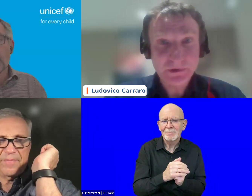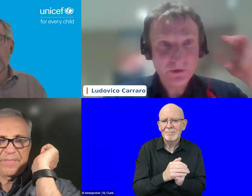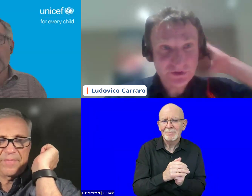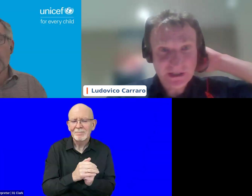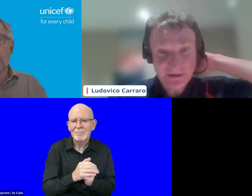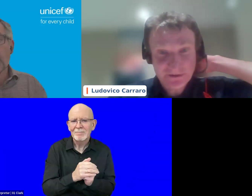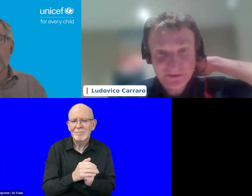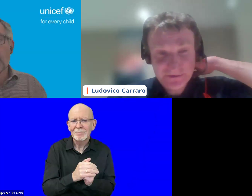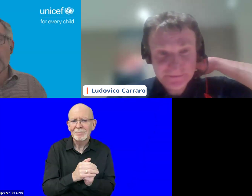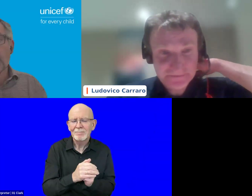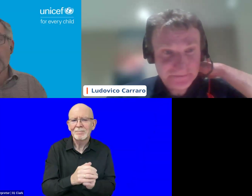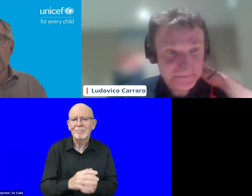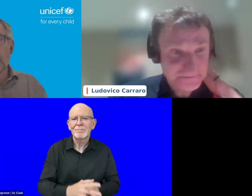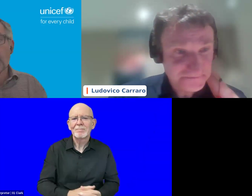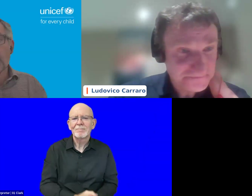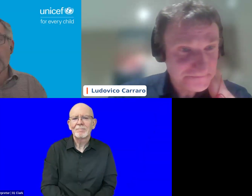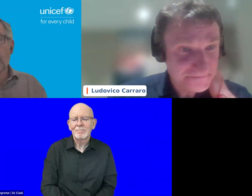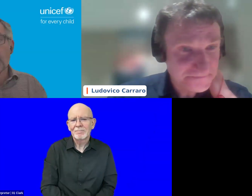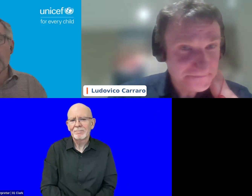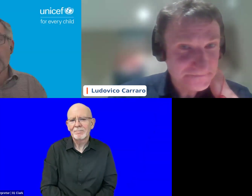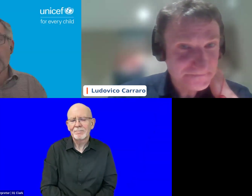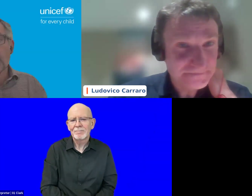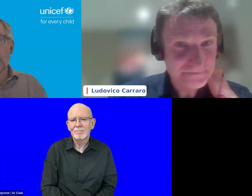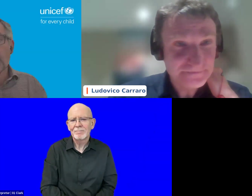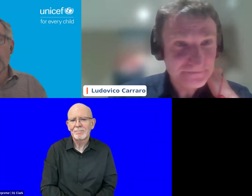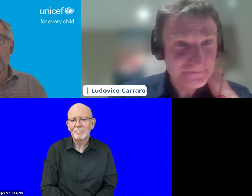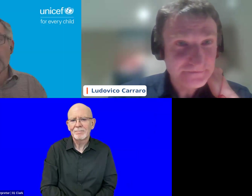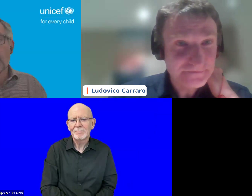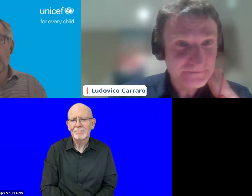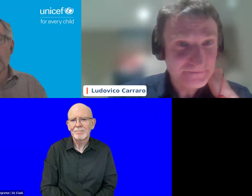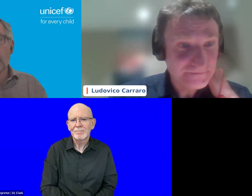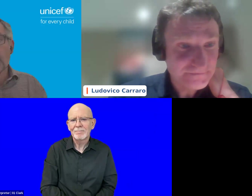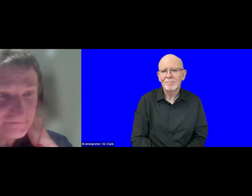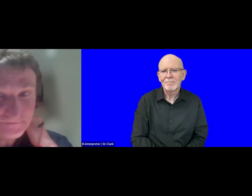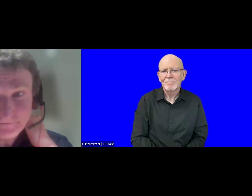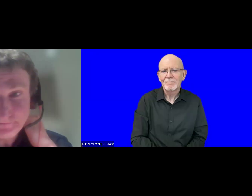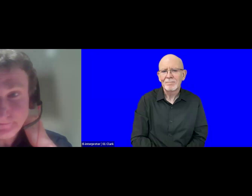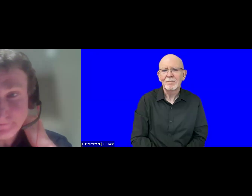I think we lost Alex. Yeah, I think he's frozen.